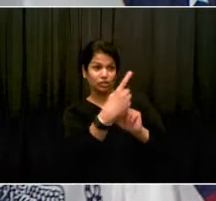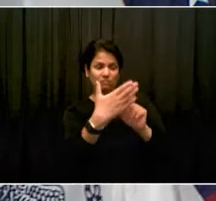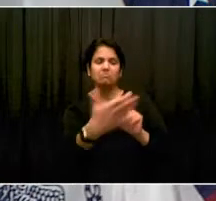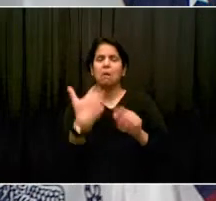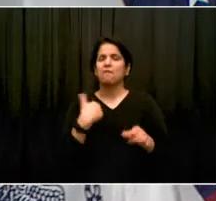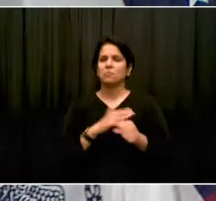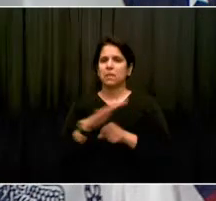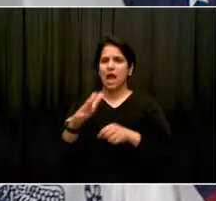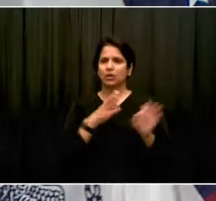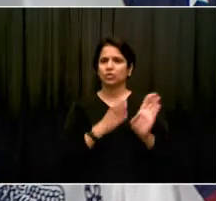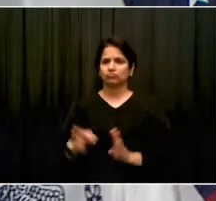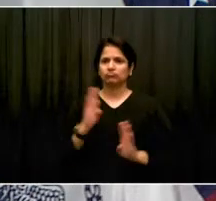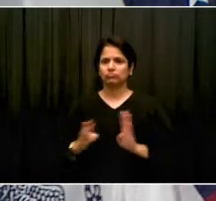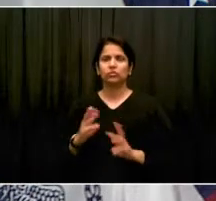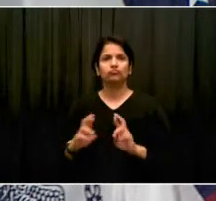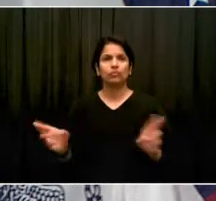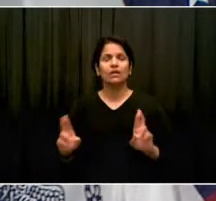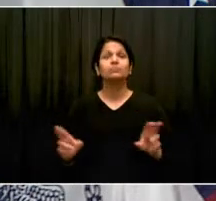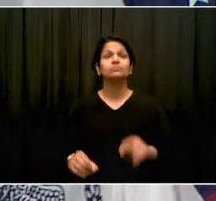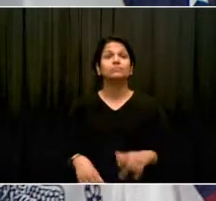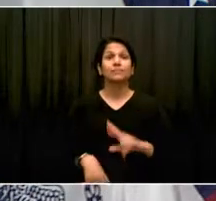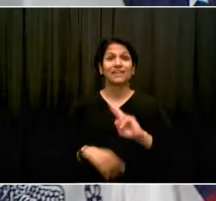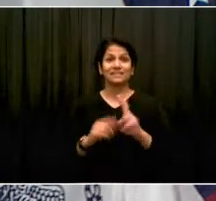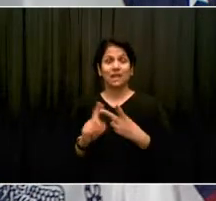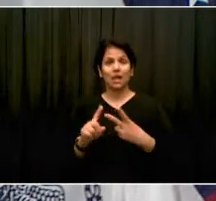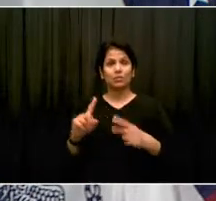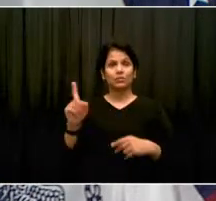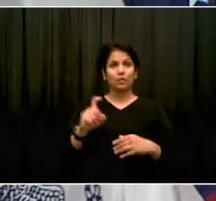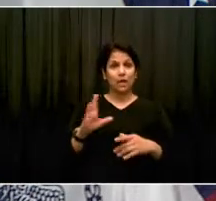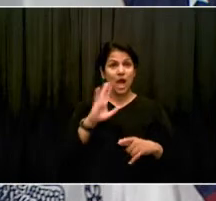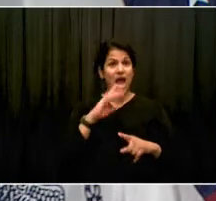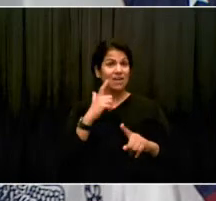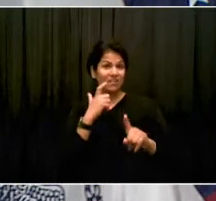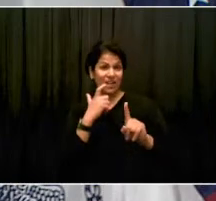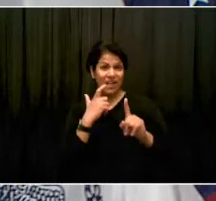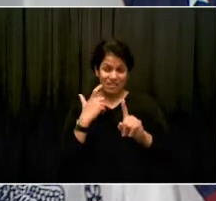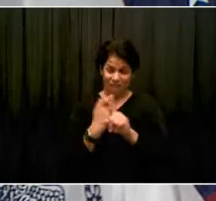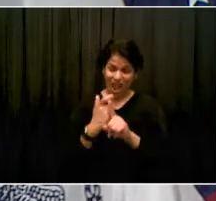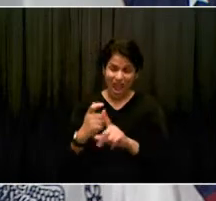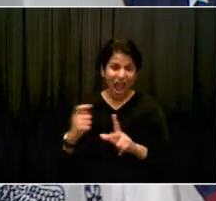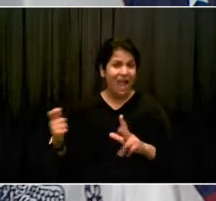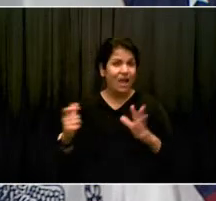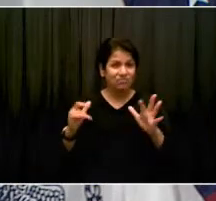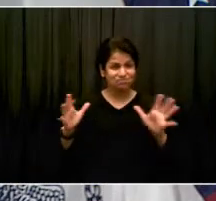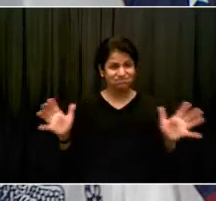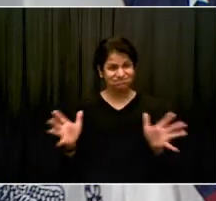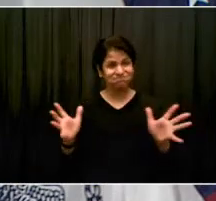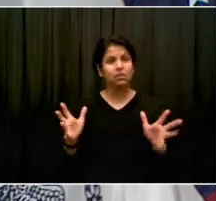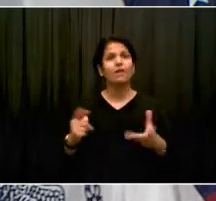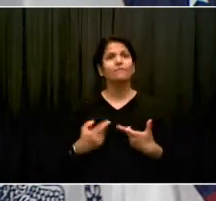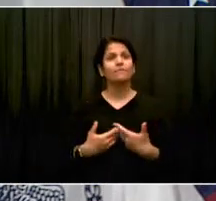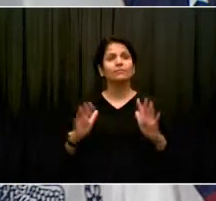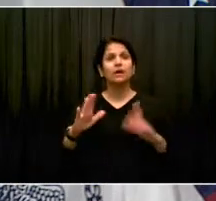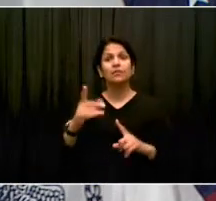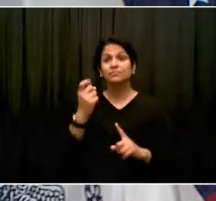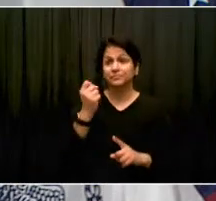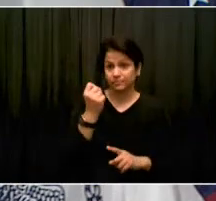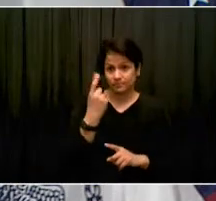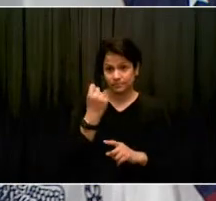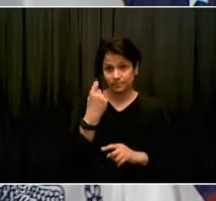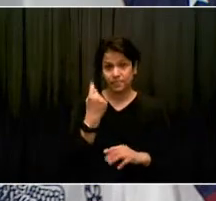in high-income areas and predominantly white neighborhoods. If the demand for walk-up appointments or the vaccine